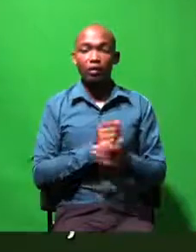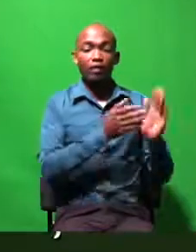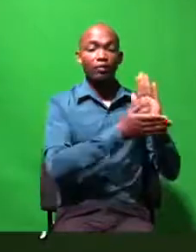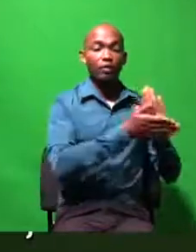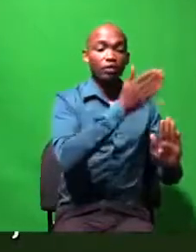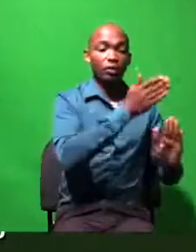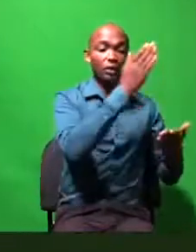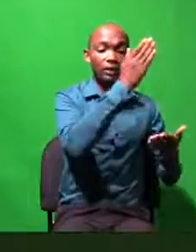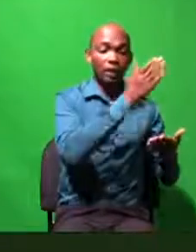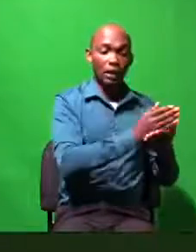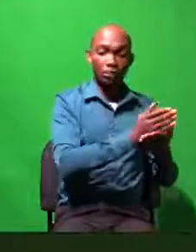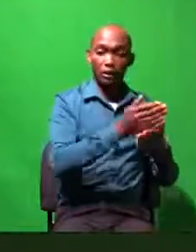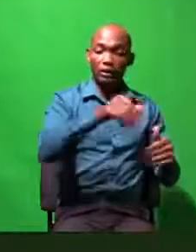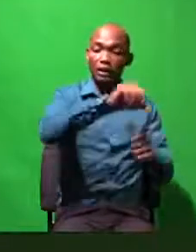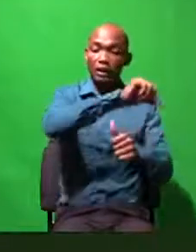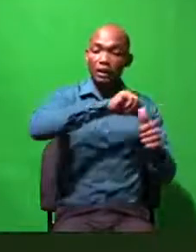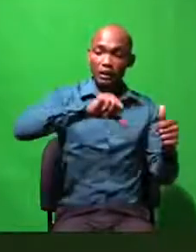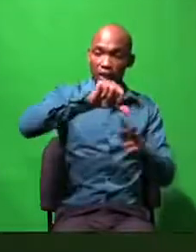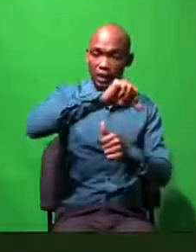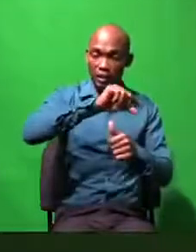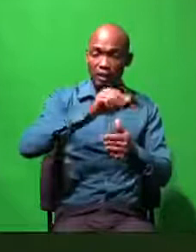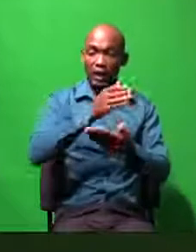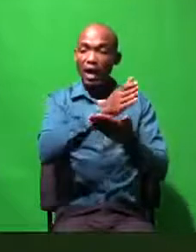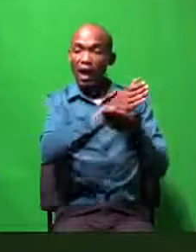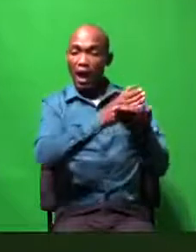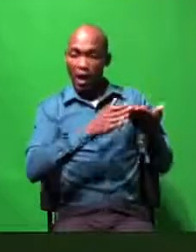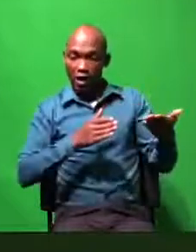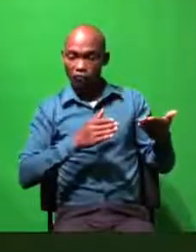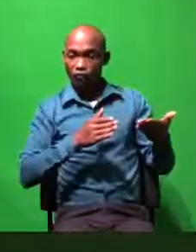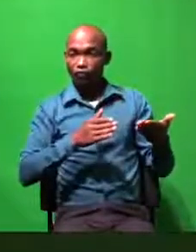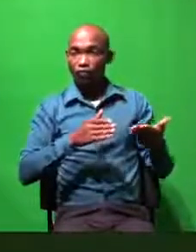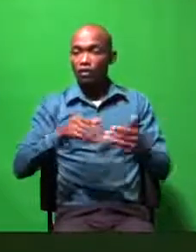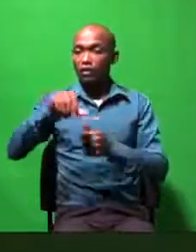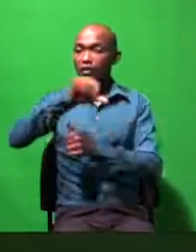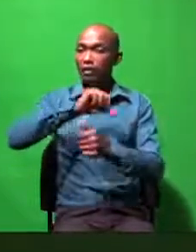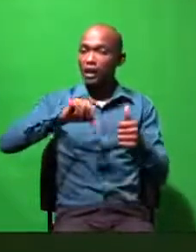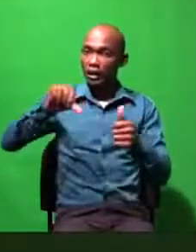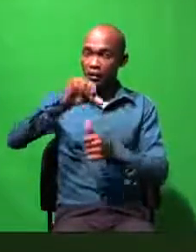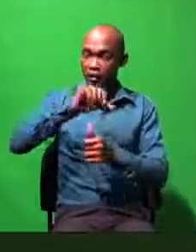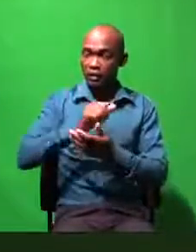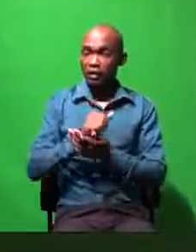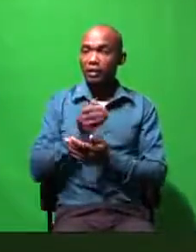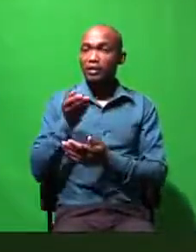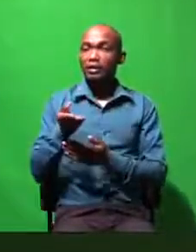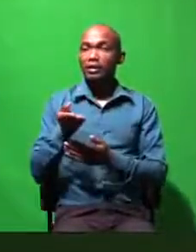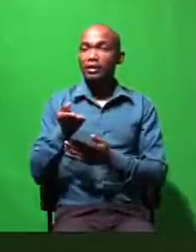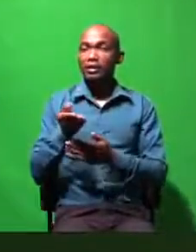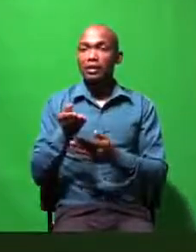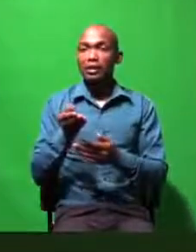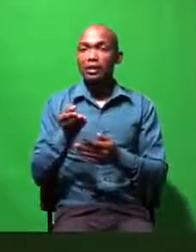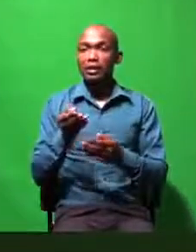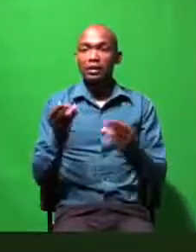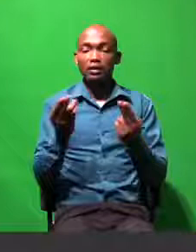turn. Complete turn. Half a turn. Half a turn means in the same way